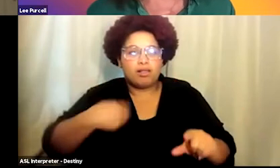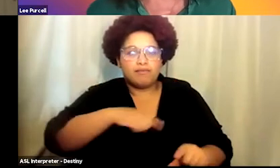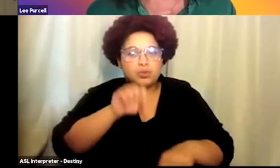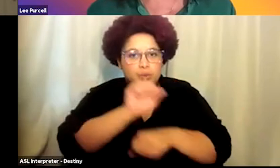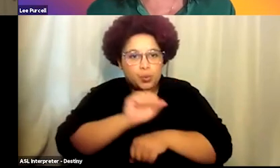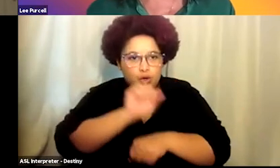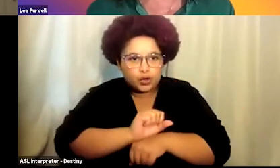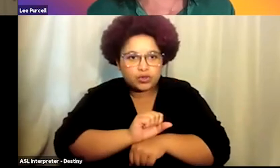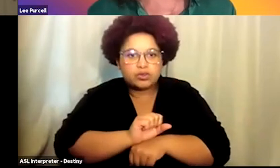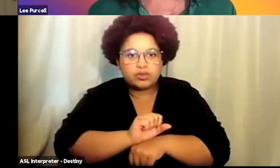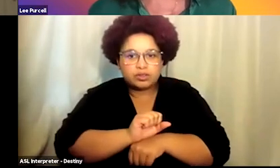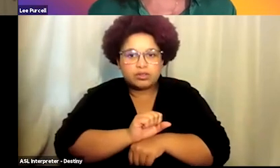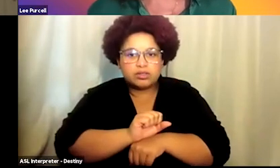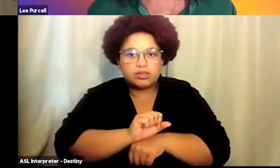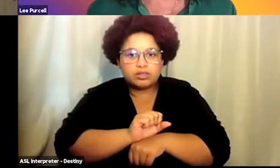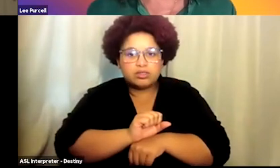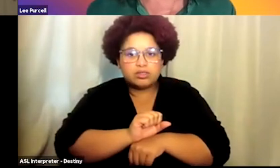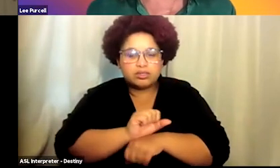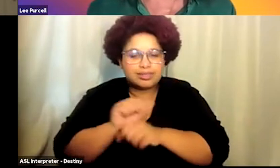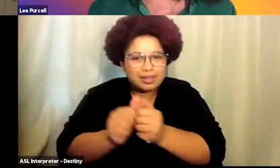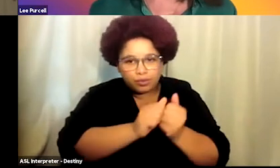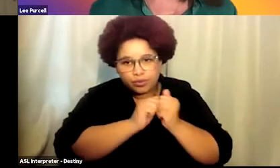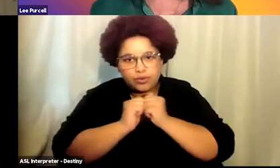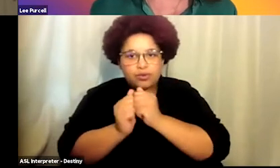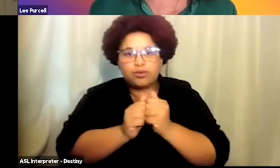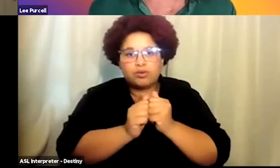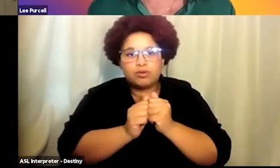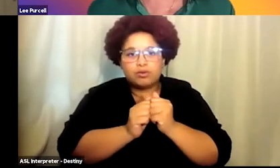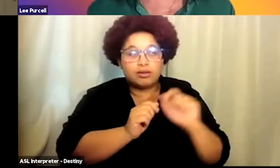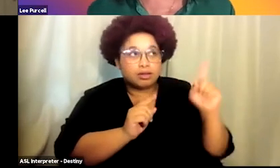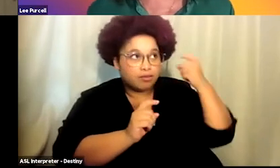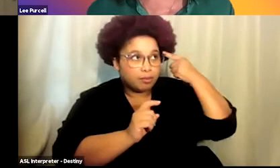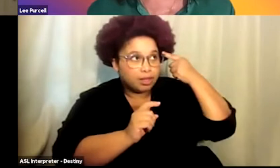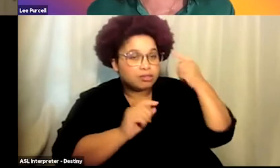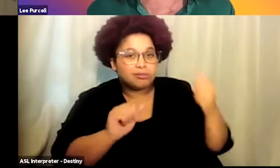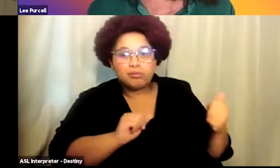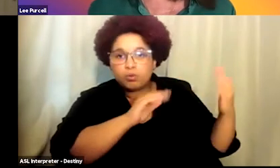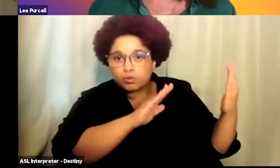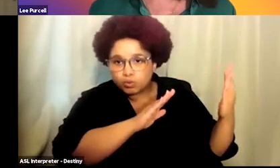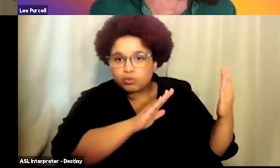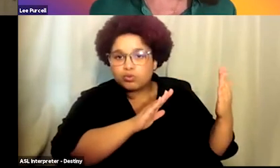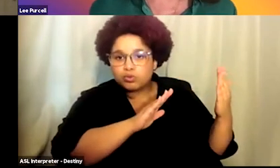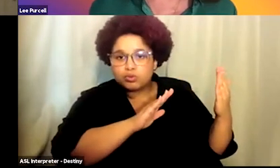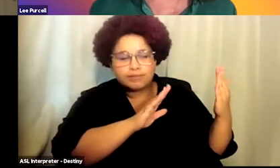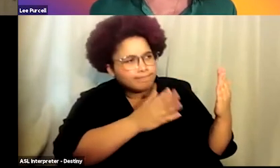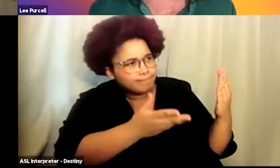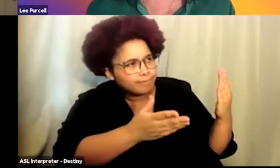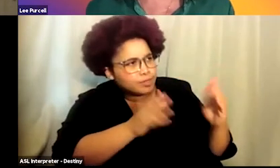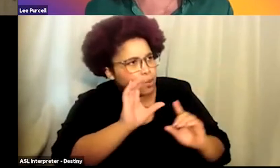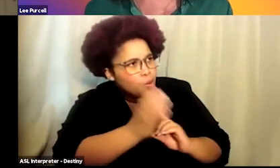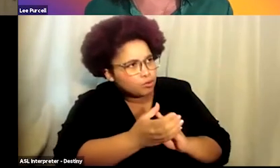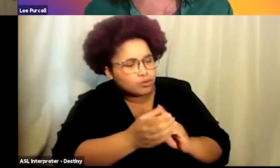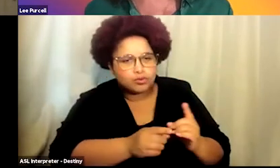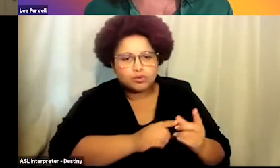whole and to approach government, to approach culture, to